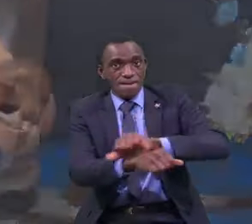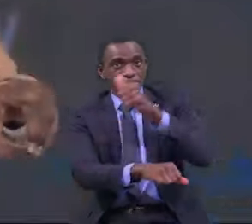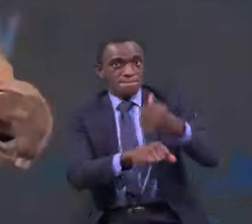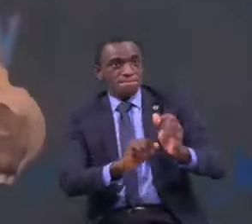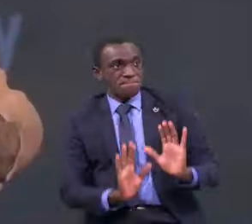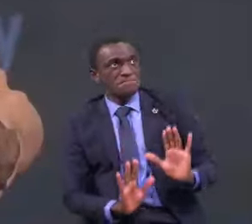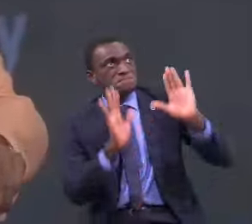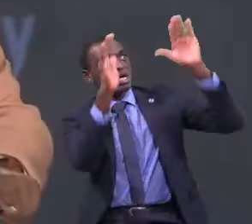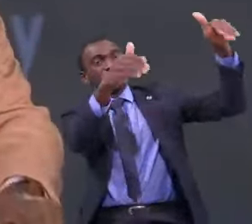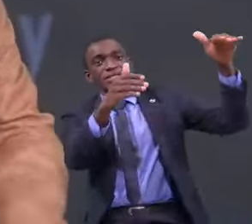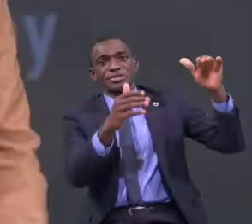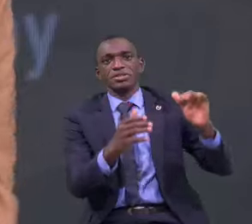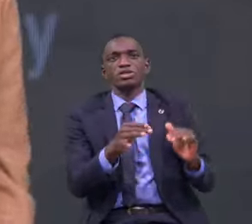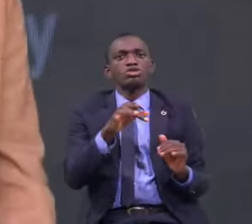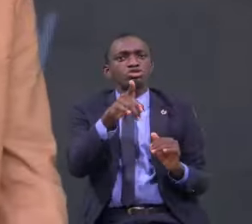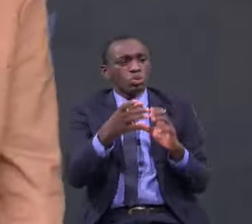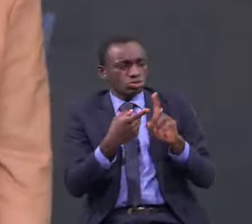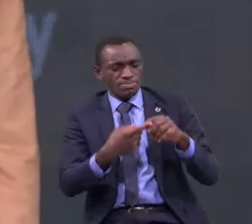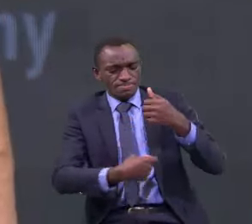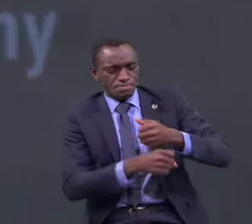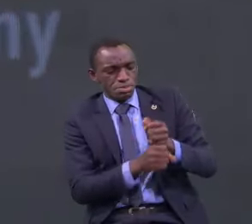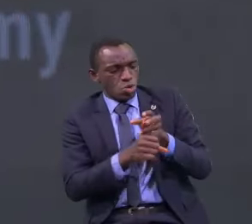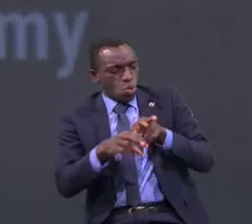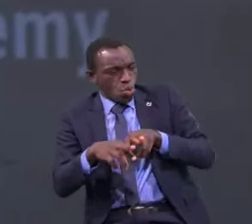a road through the mountain.